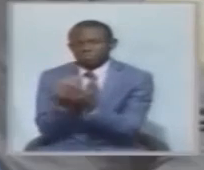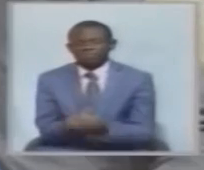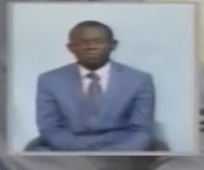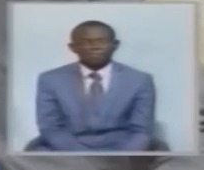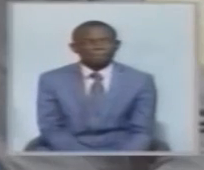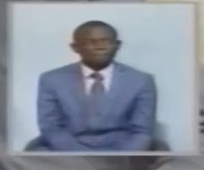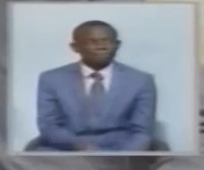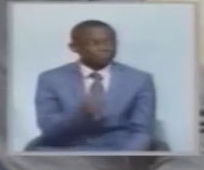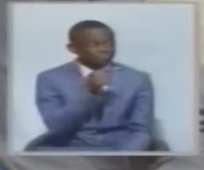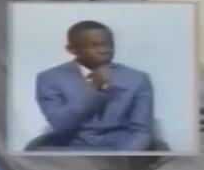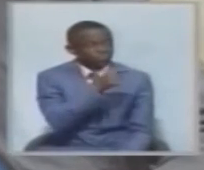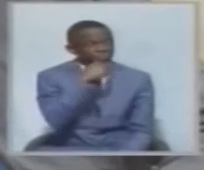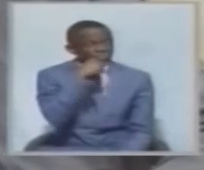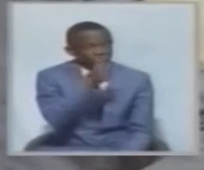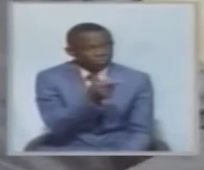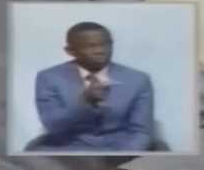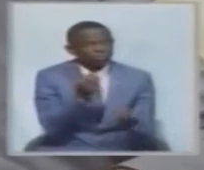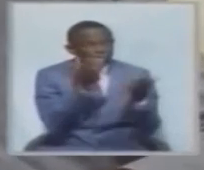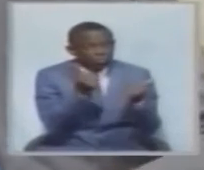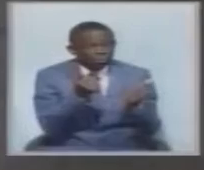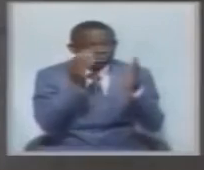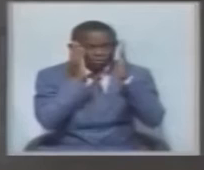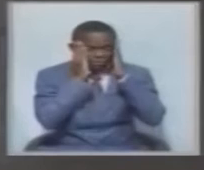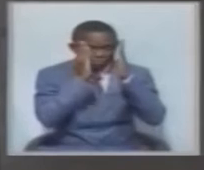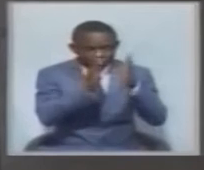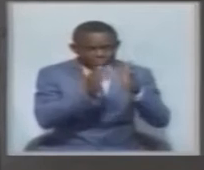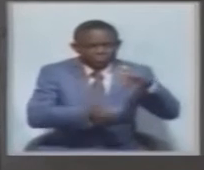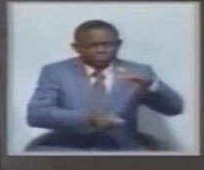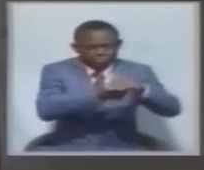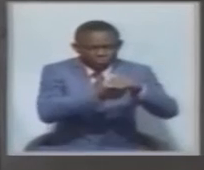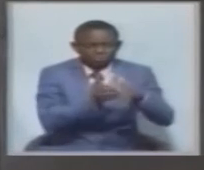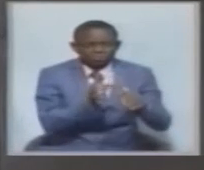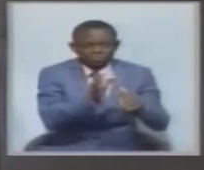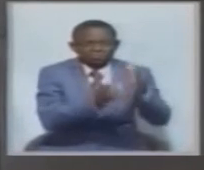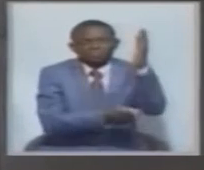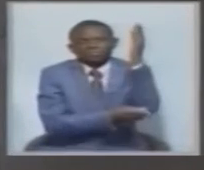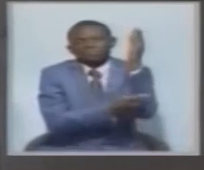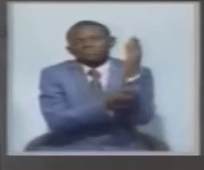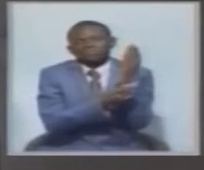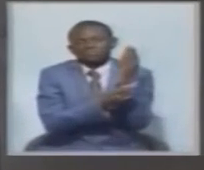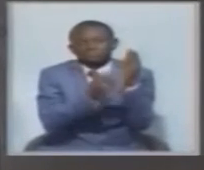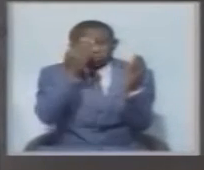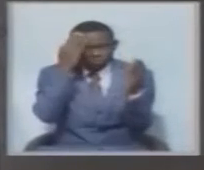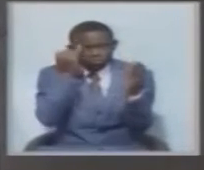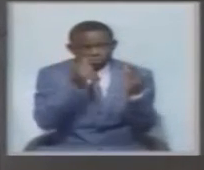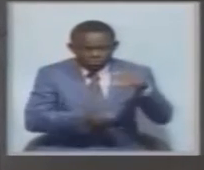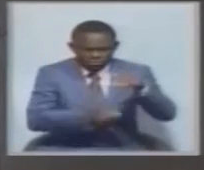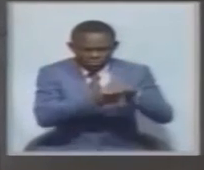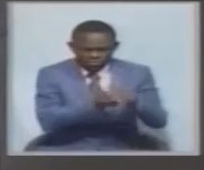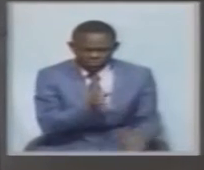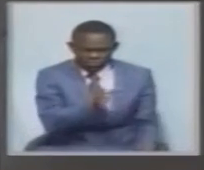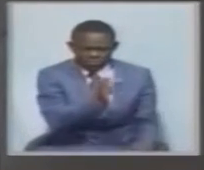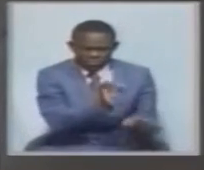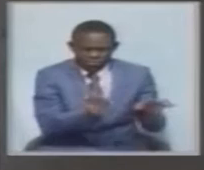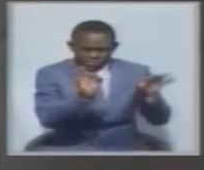new focus, a stronger focus on private sector development, given its importance in terms of job creation for many Zambians. Is